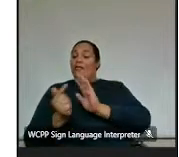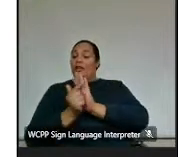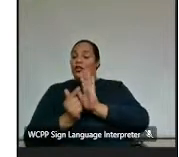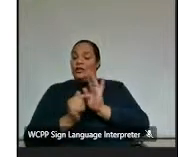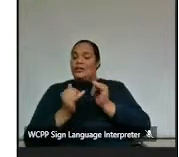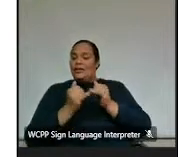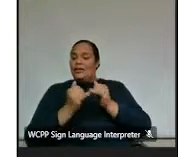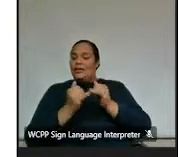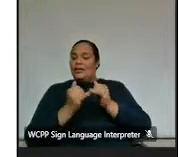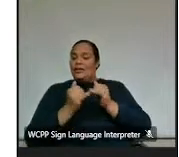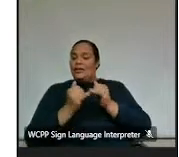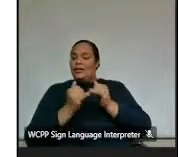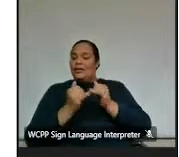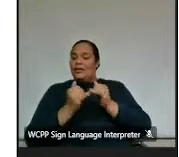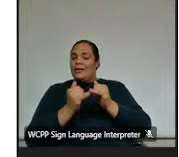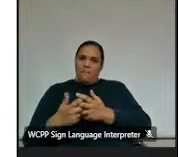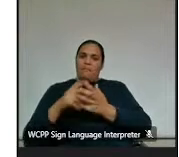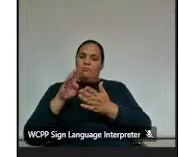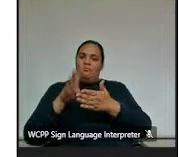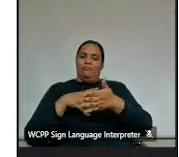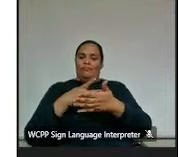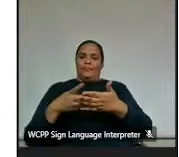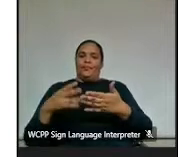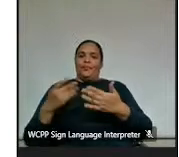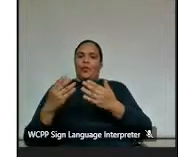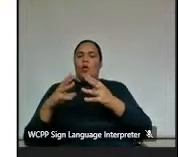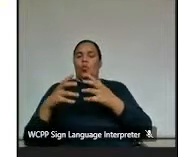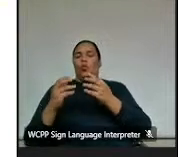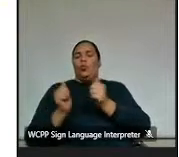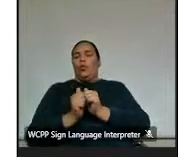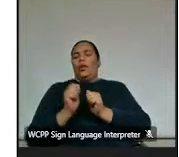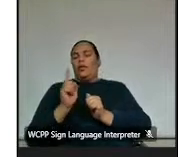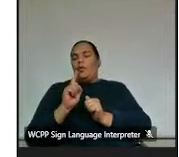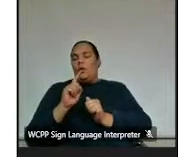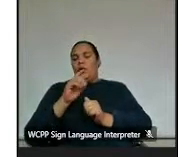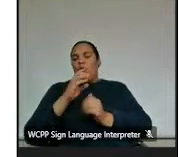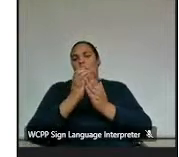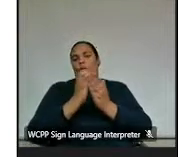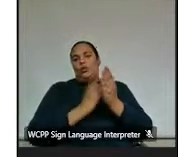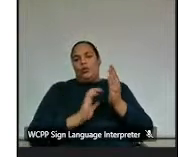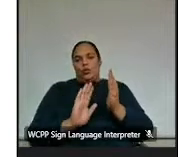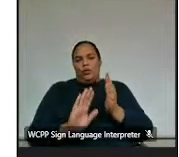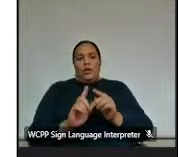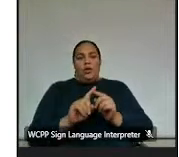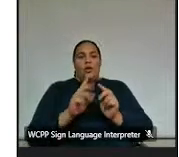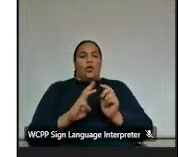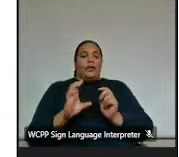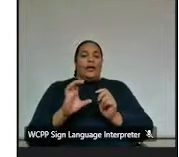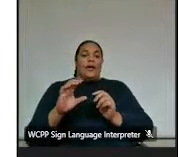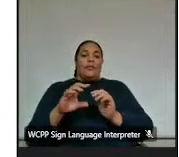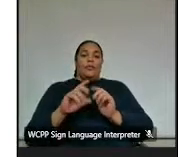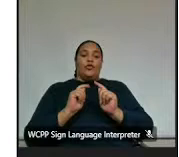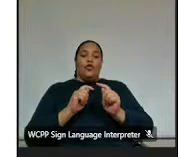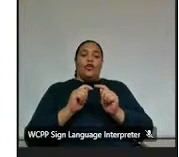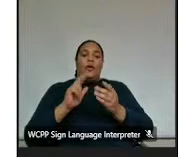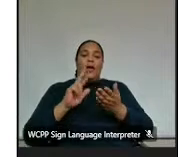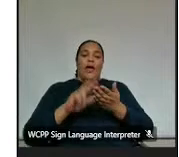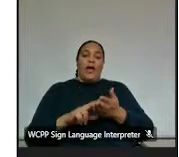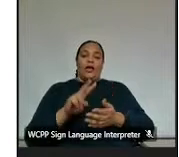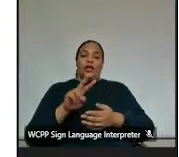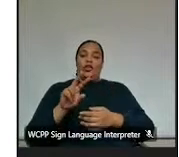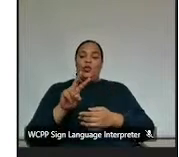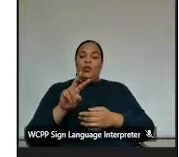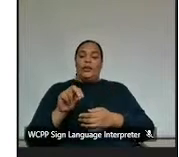align the legislative framework with the constitution. The Western Cape Transport Act 2013, Act 1